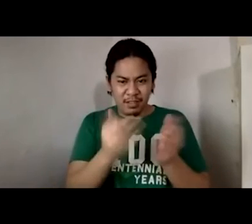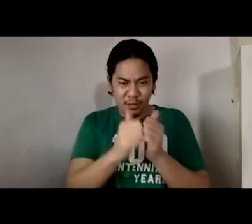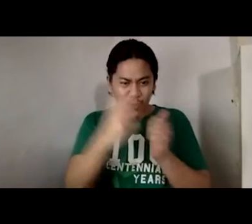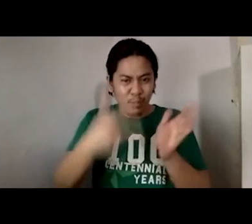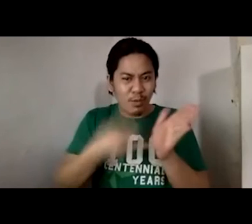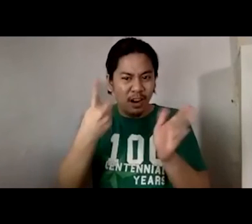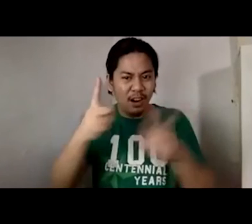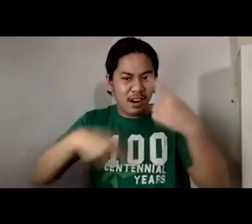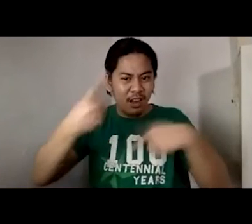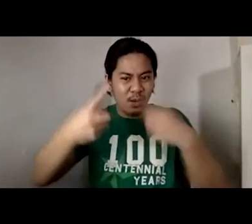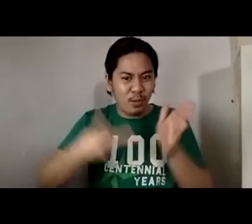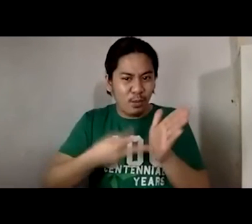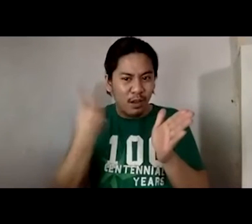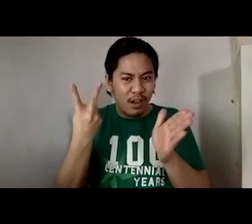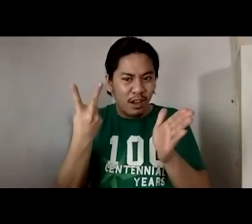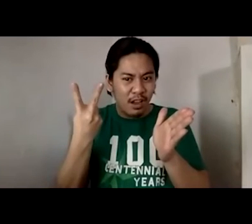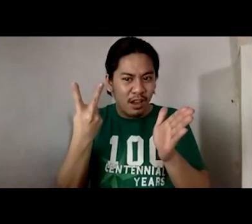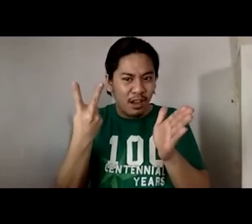Hmm. But this